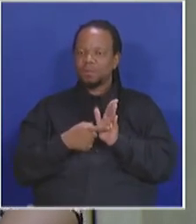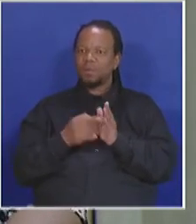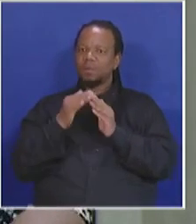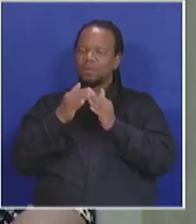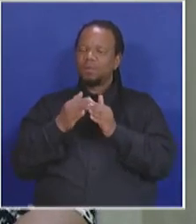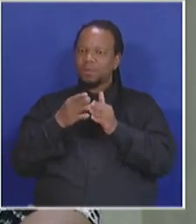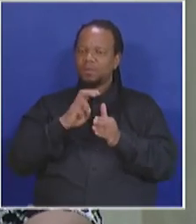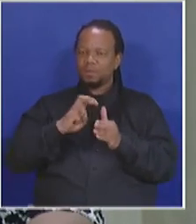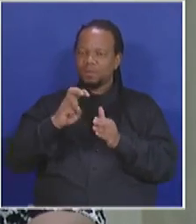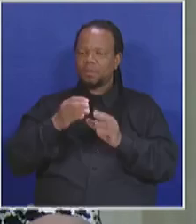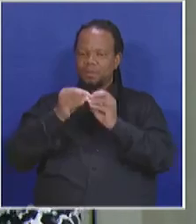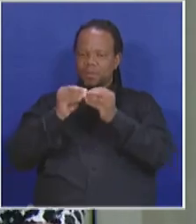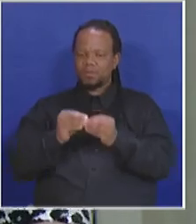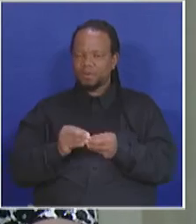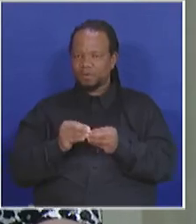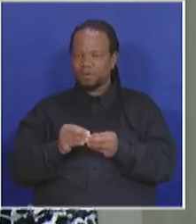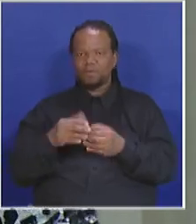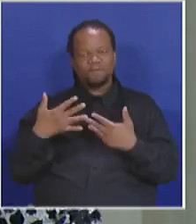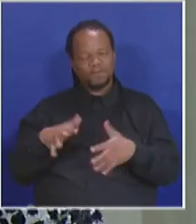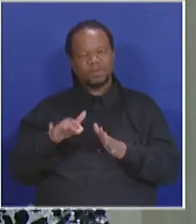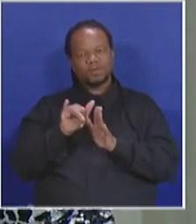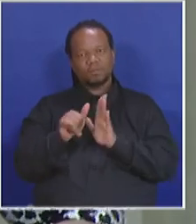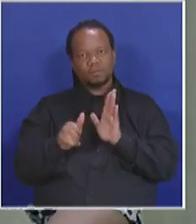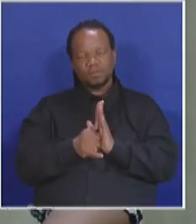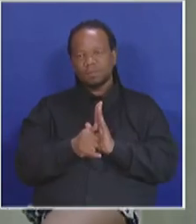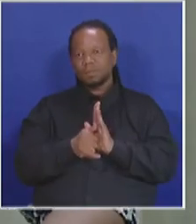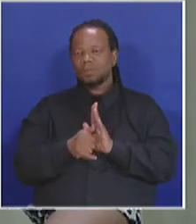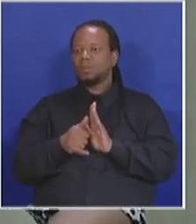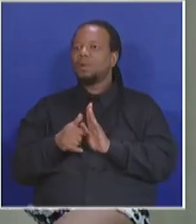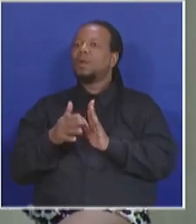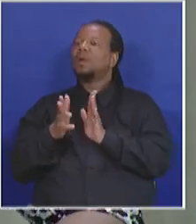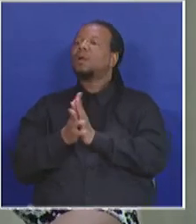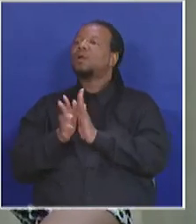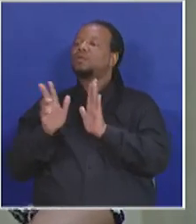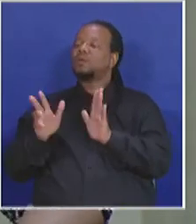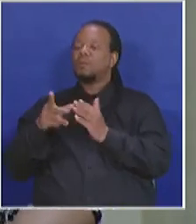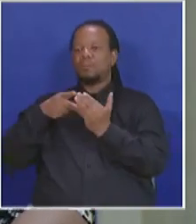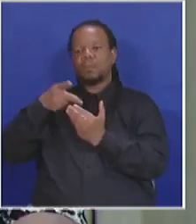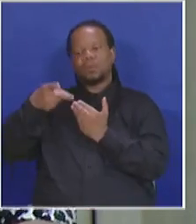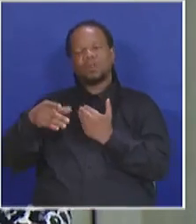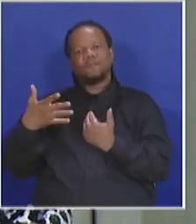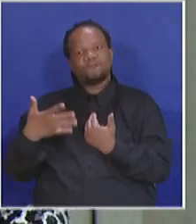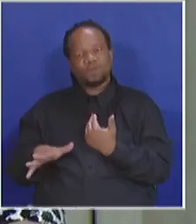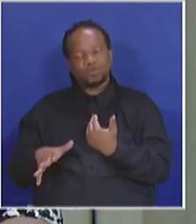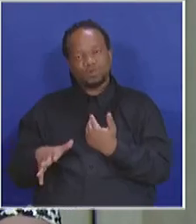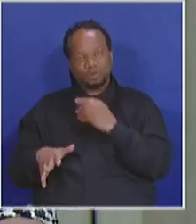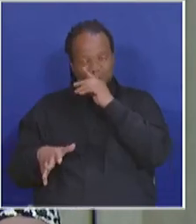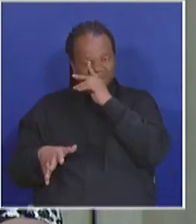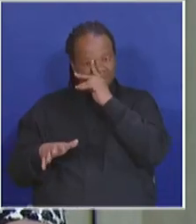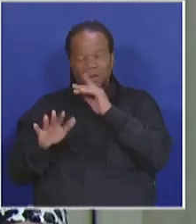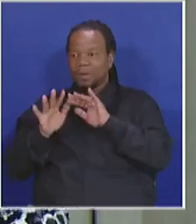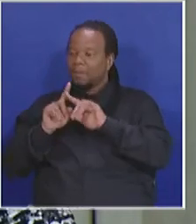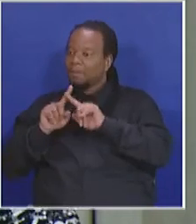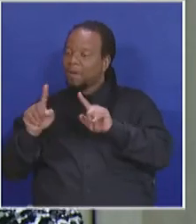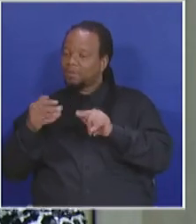manufacturing, of which we have identified 18 projects that are clear. and those projects we have said which ones are